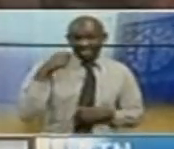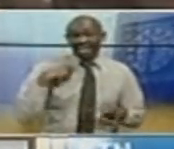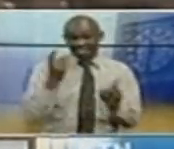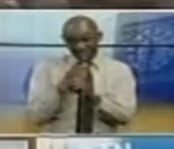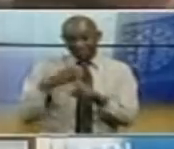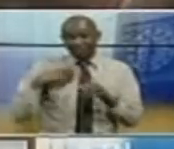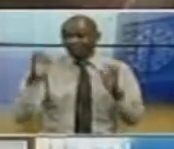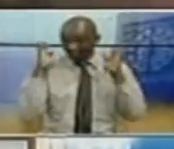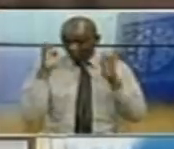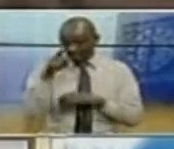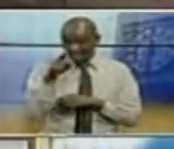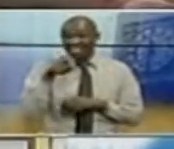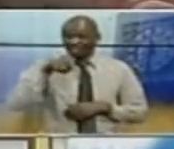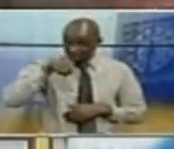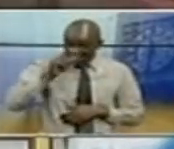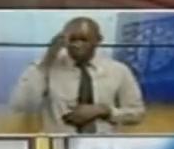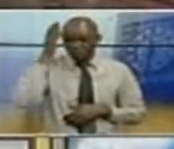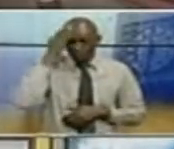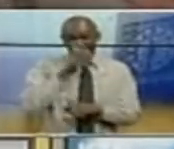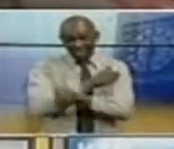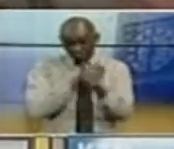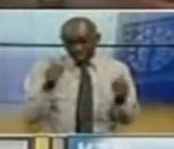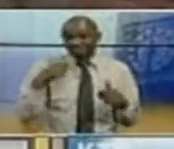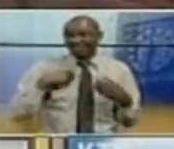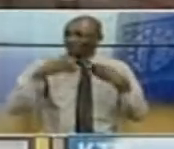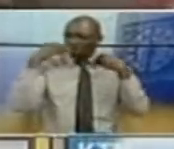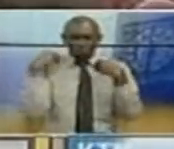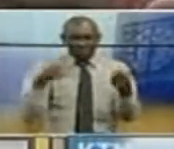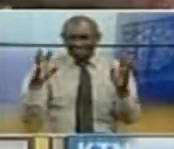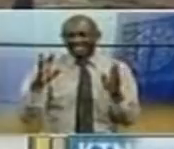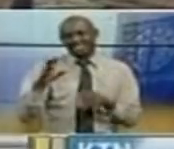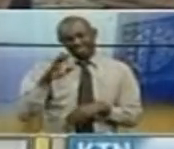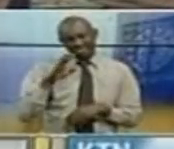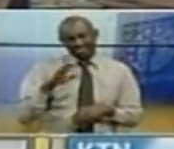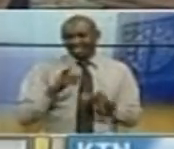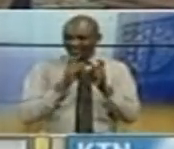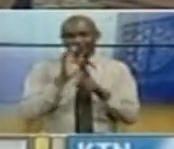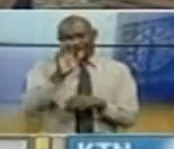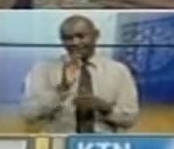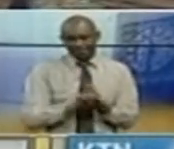Selassie. Then Chepkok knows too well how he wasted this resource.